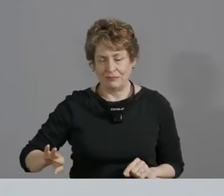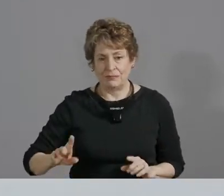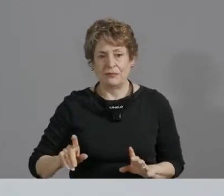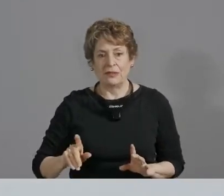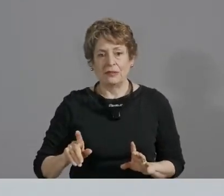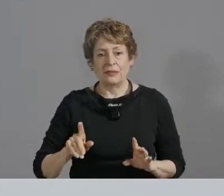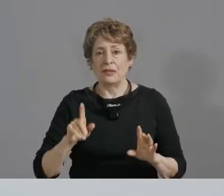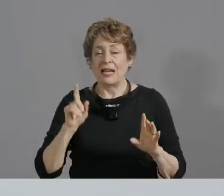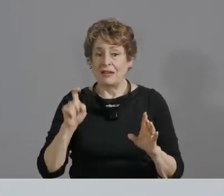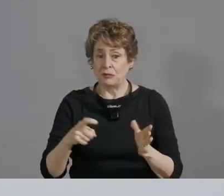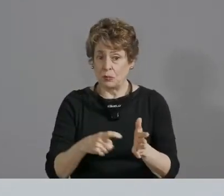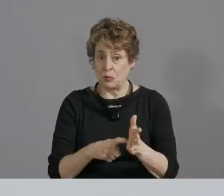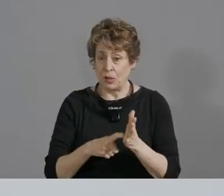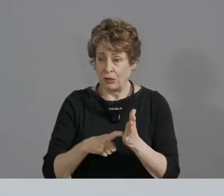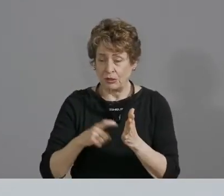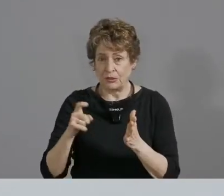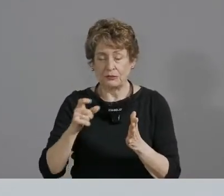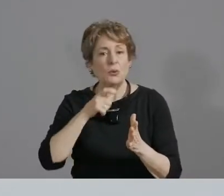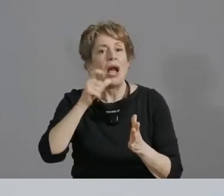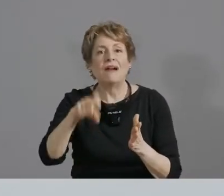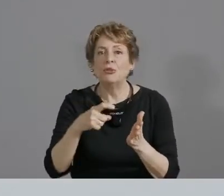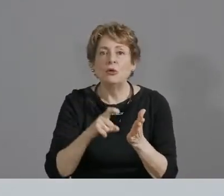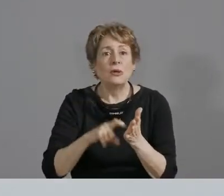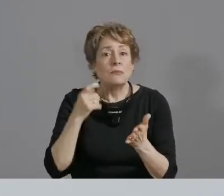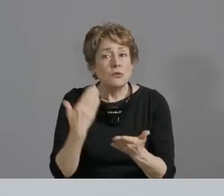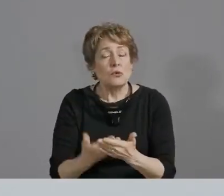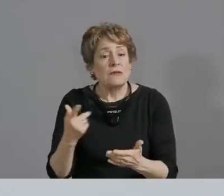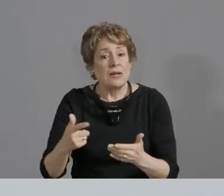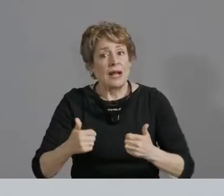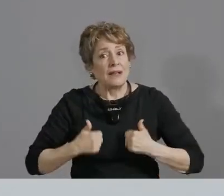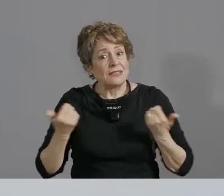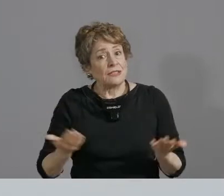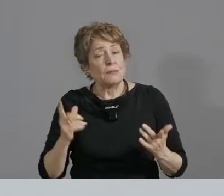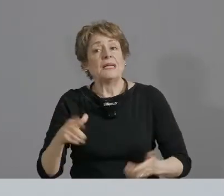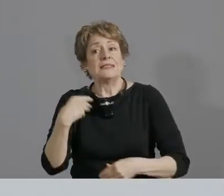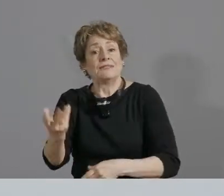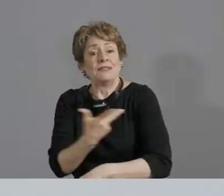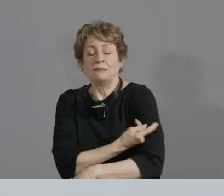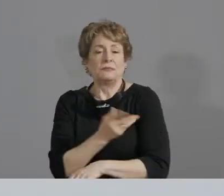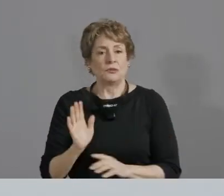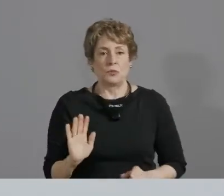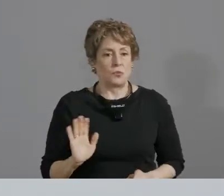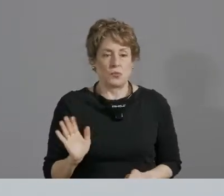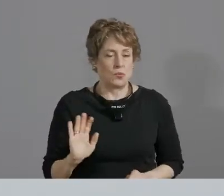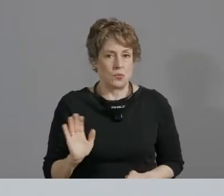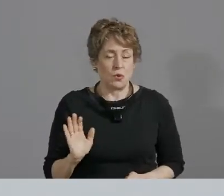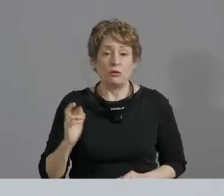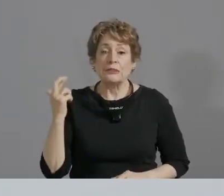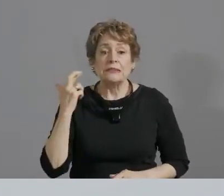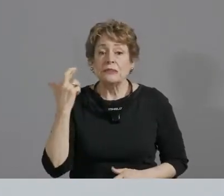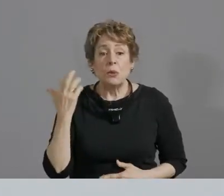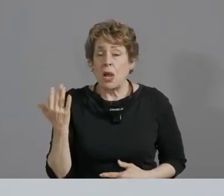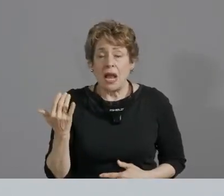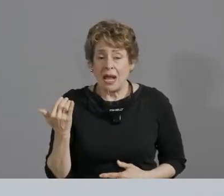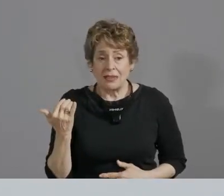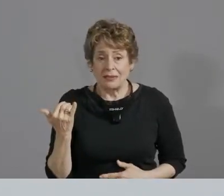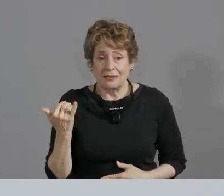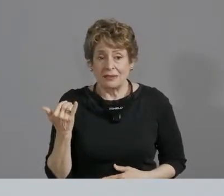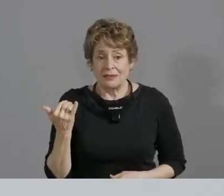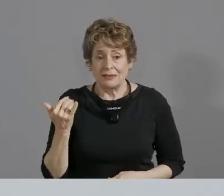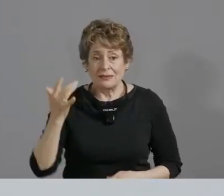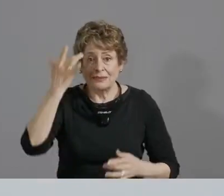to get vaccinated here in Arizona. And that's because, our infectious diseases, they don't know borders, they don't